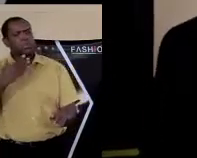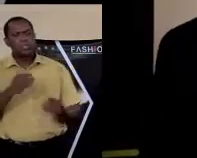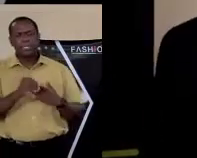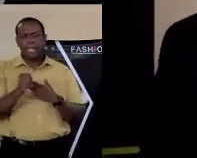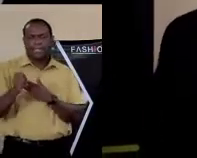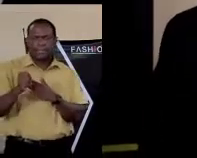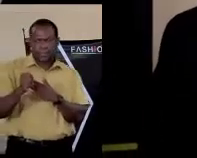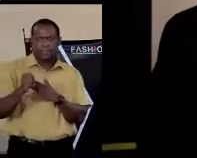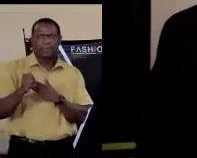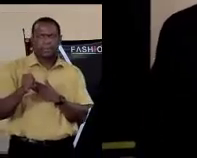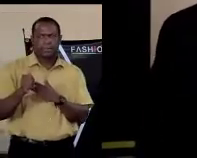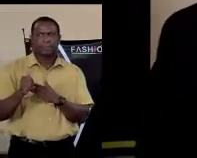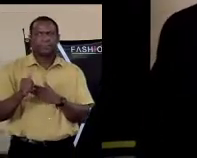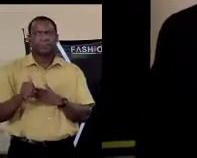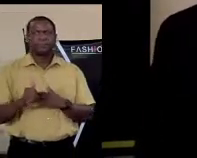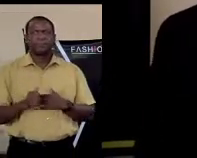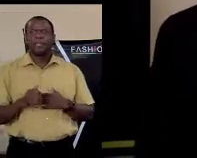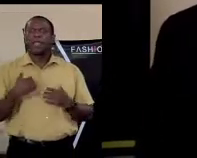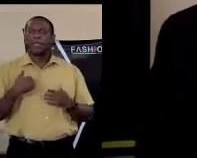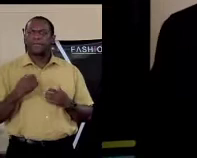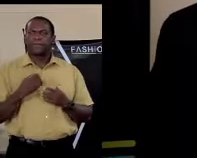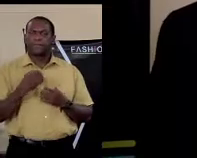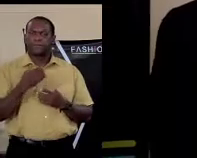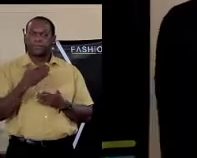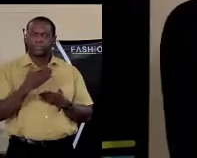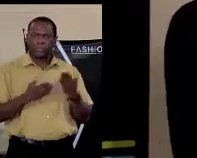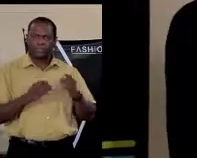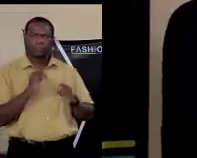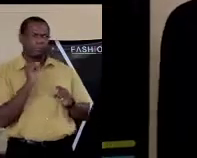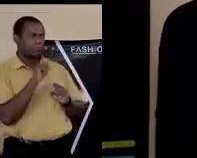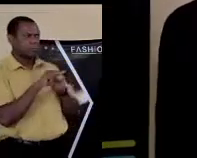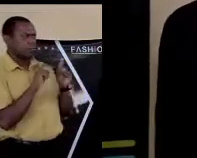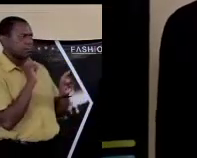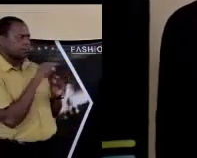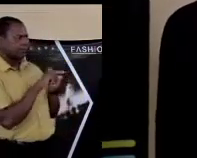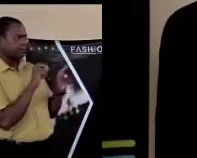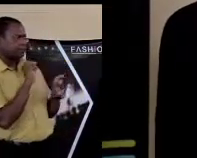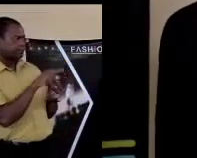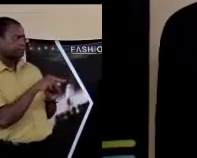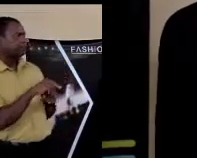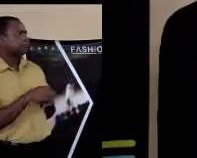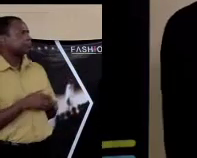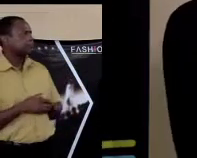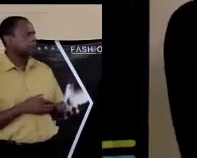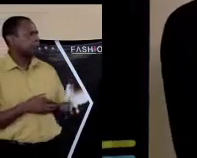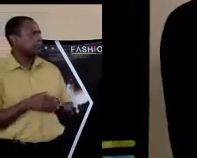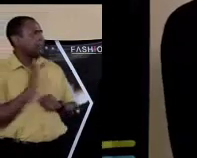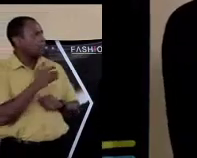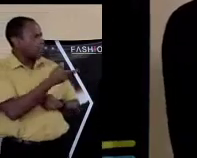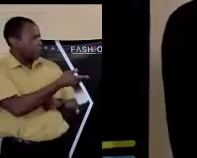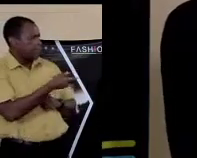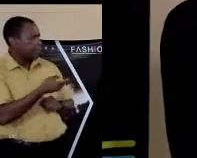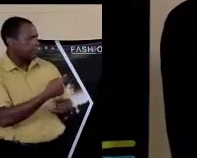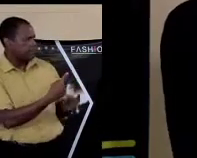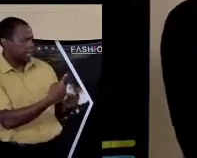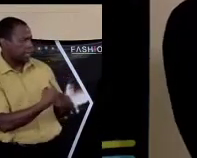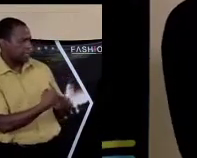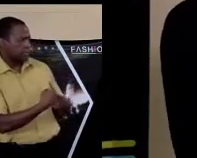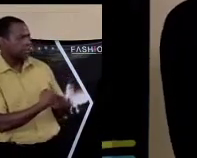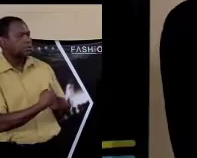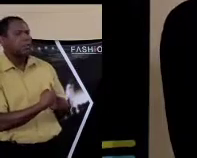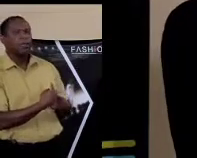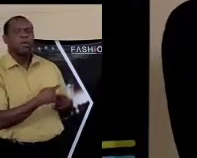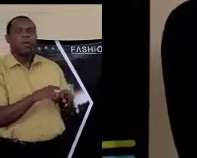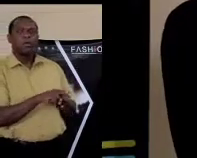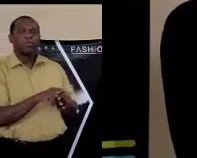along the way. So I have a couple of questions that I'll pose to the panel, and I'll invite the other panelists to chime